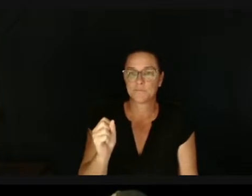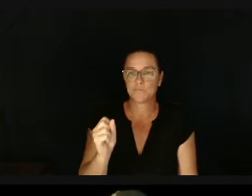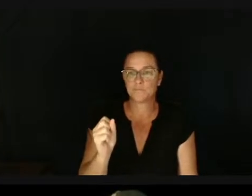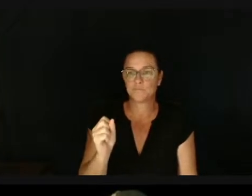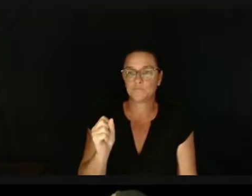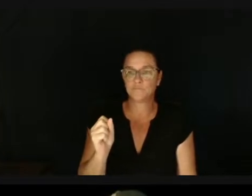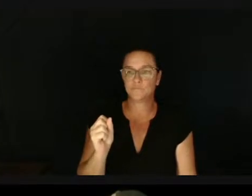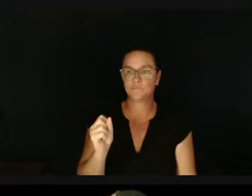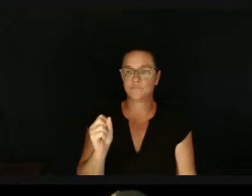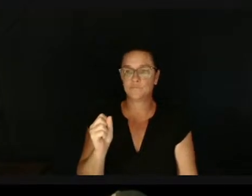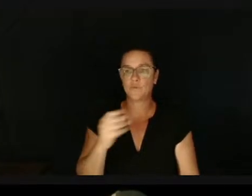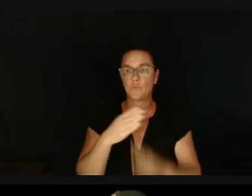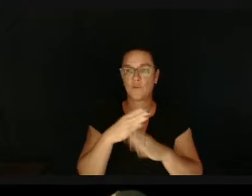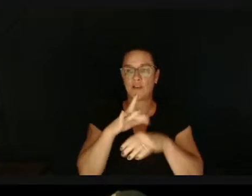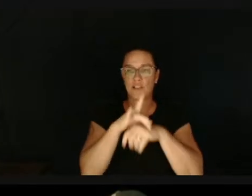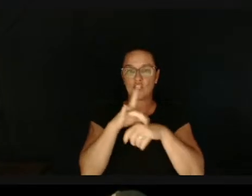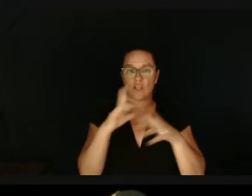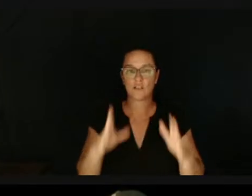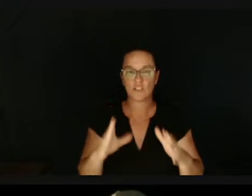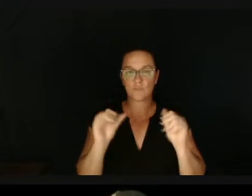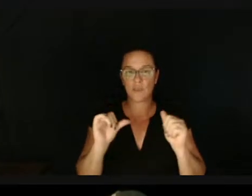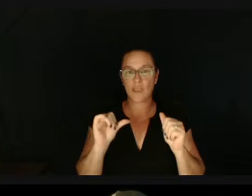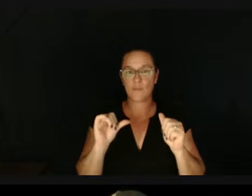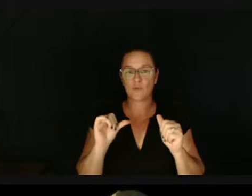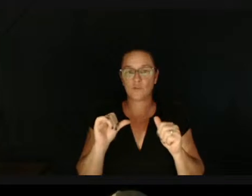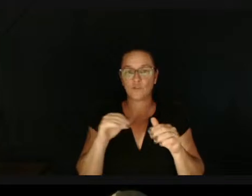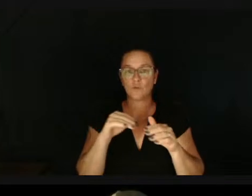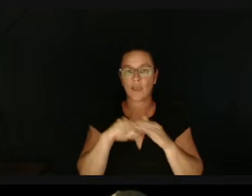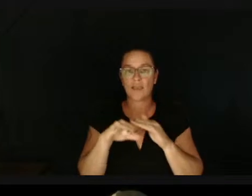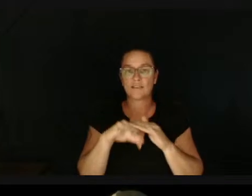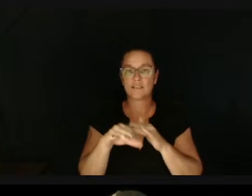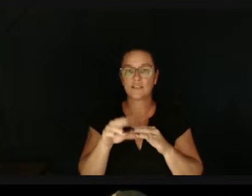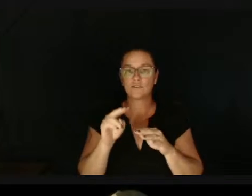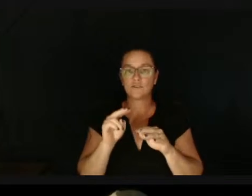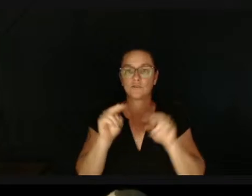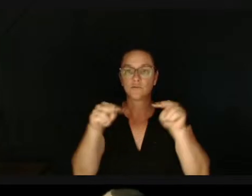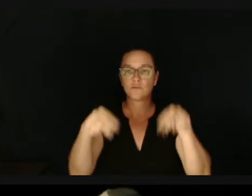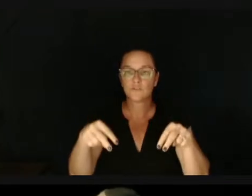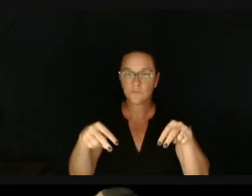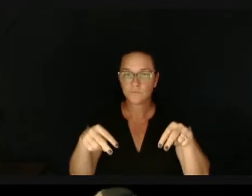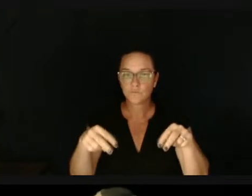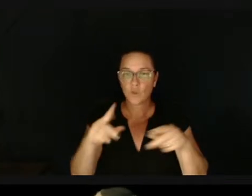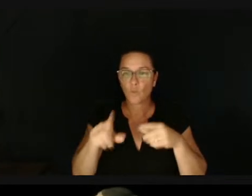Fountains prevented geologists from accessing the rim within the closed portion of the park.